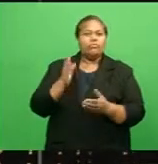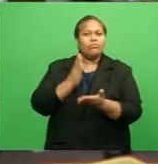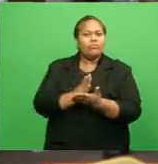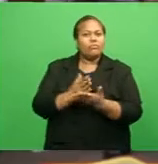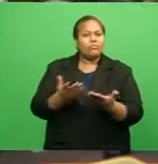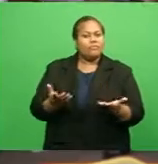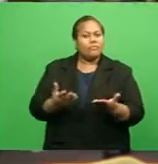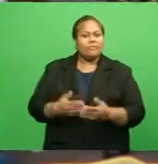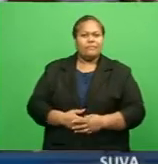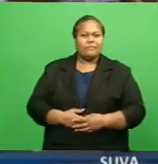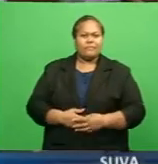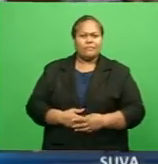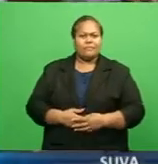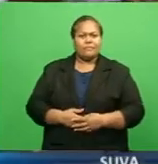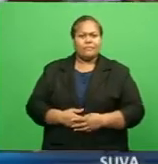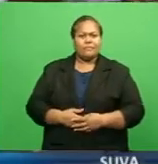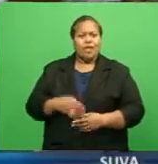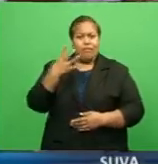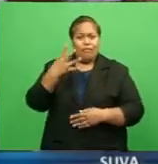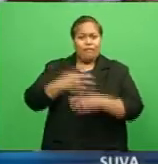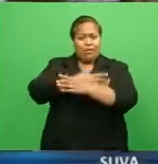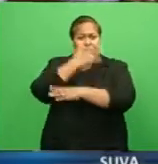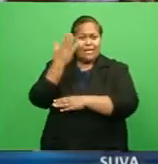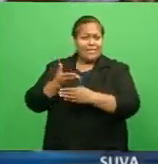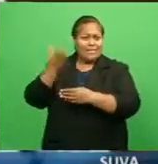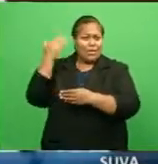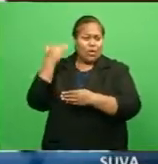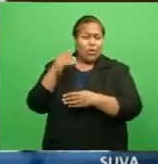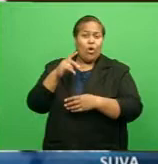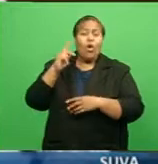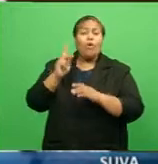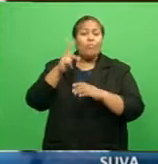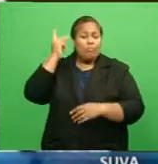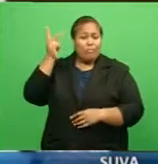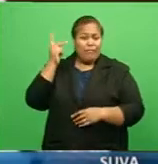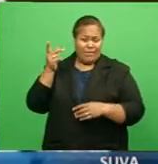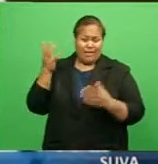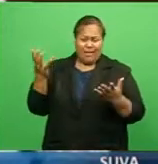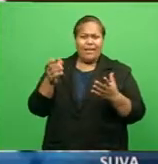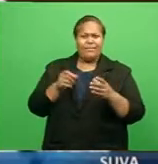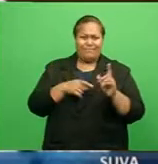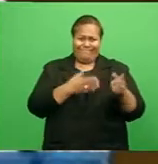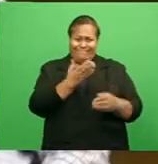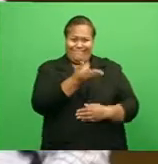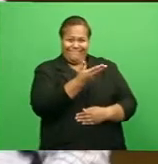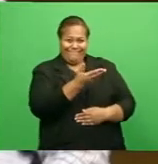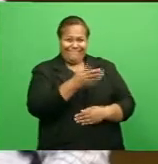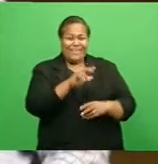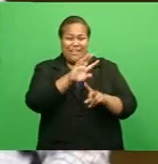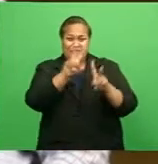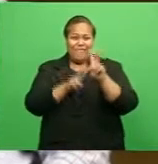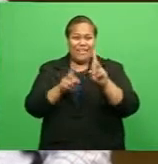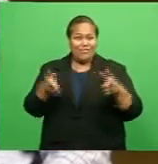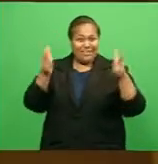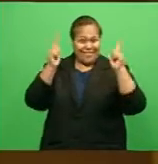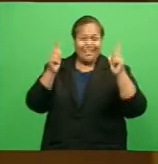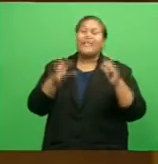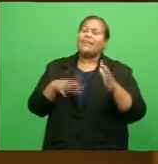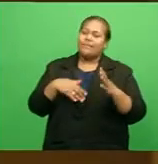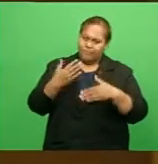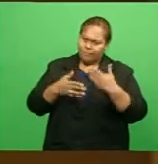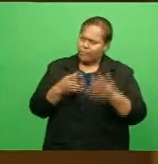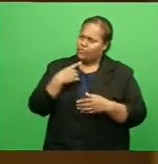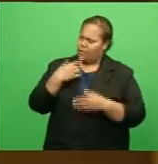reports. 4 days ago, Professor AHLUWALIA said the restructure had the blessings of the University Grants Committee. We